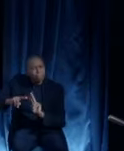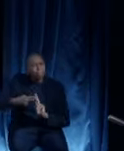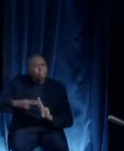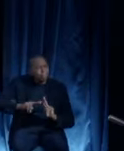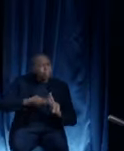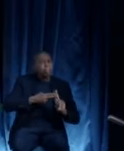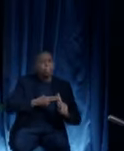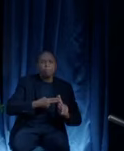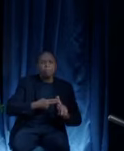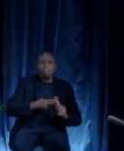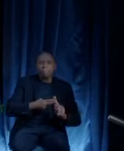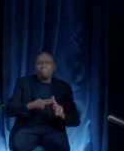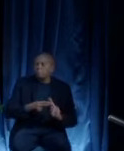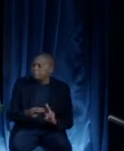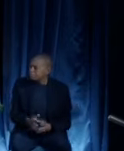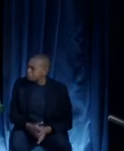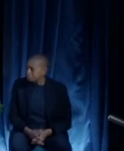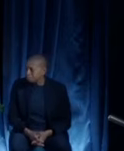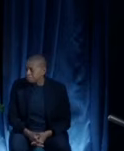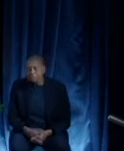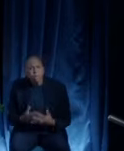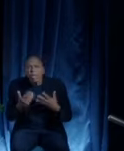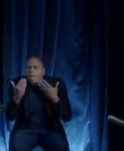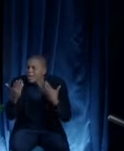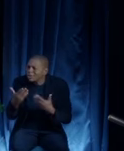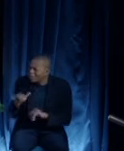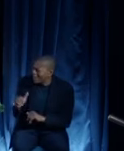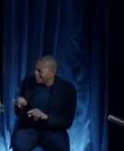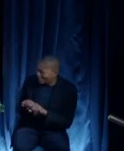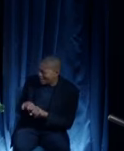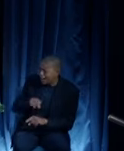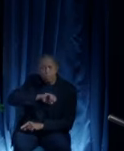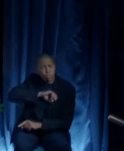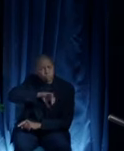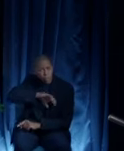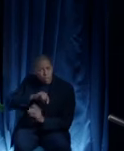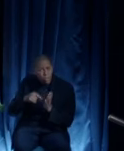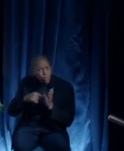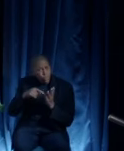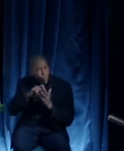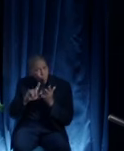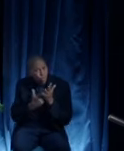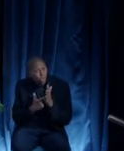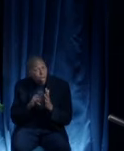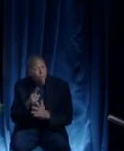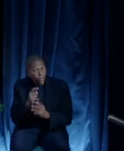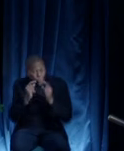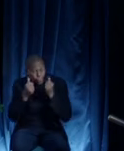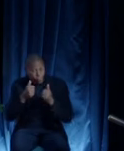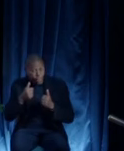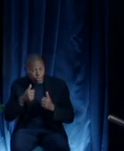of the fascinating things about, I don't know if this is the case with Tudor ambassadors, but the French ambassador in the